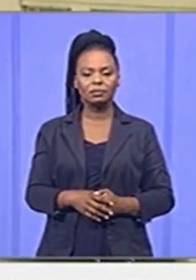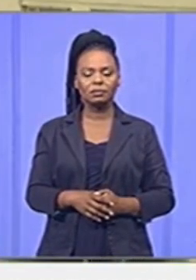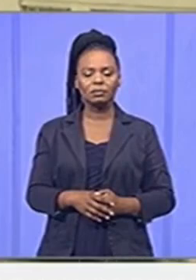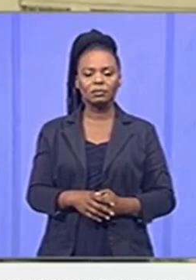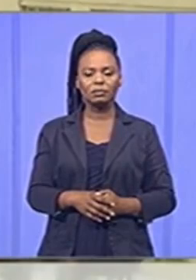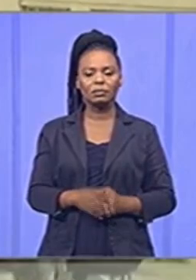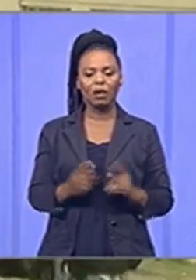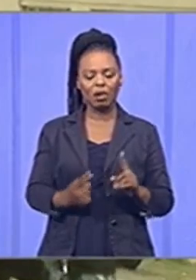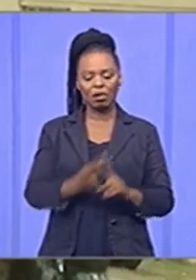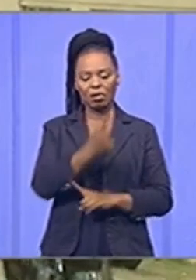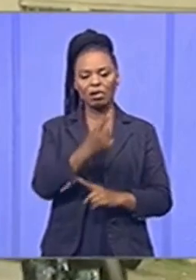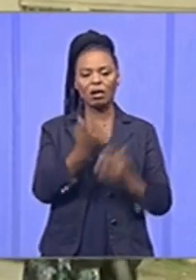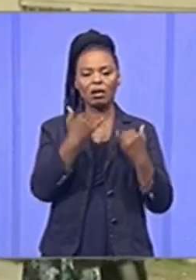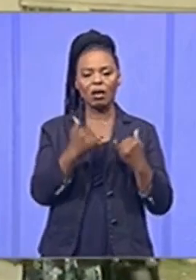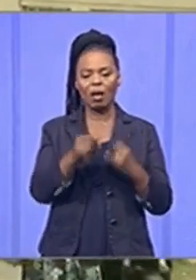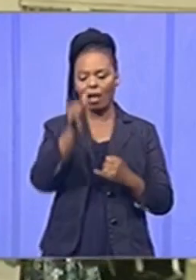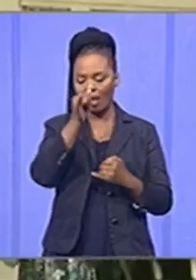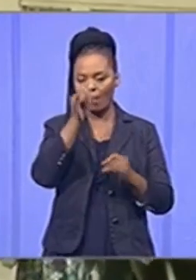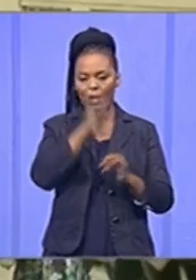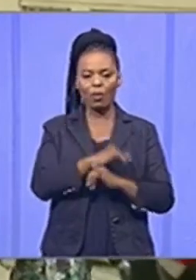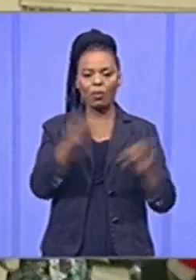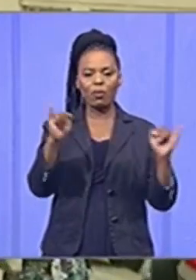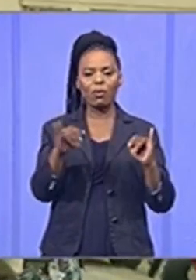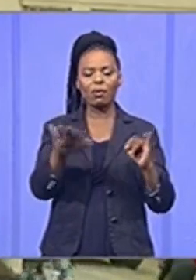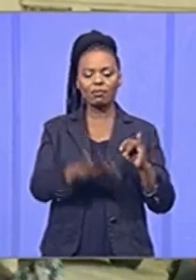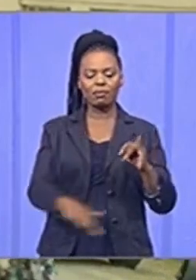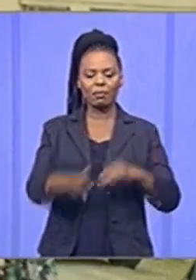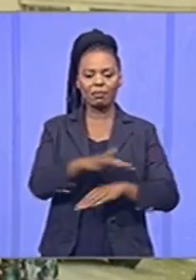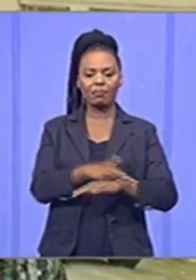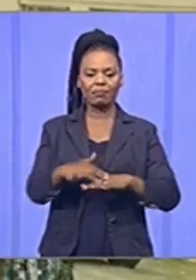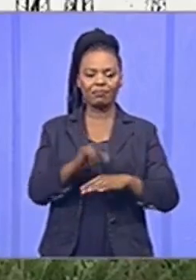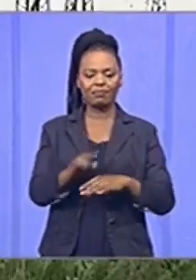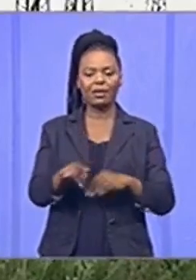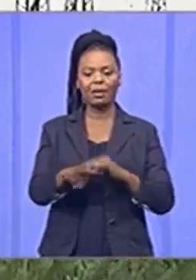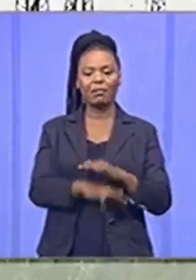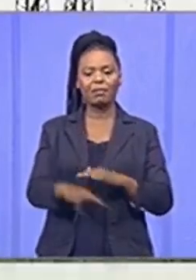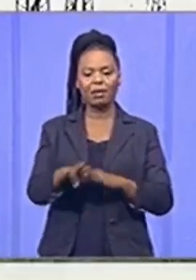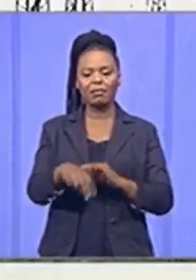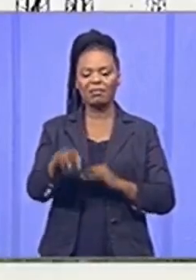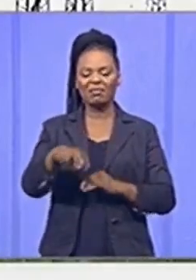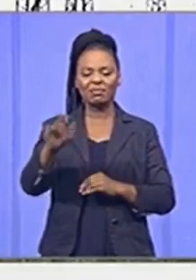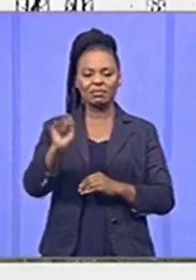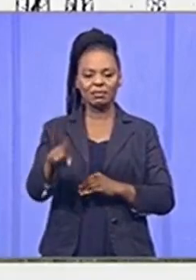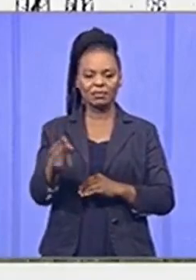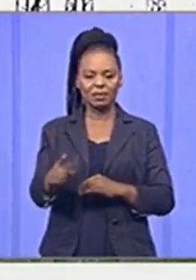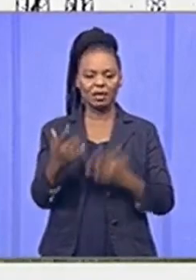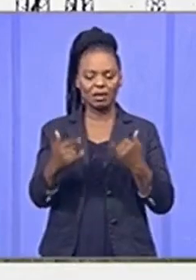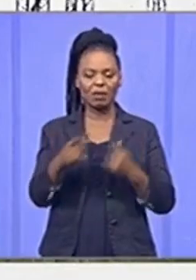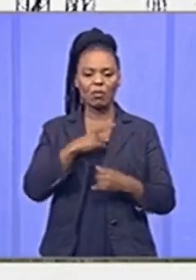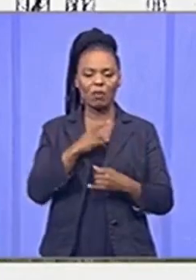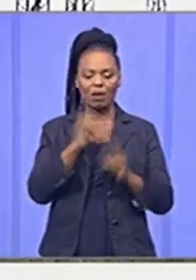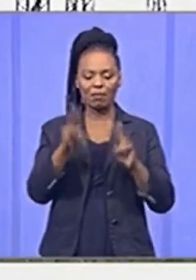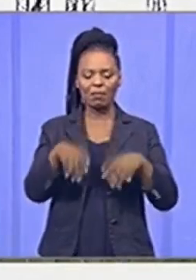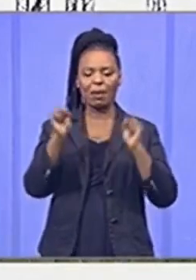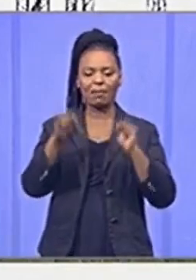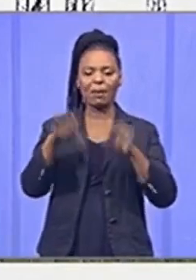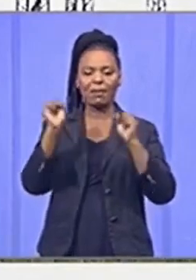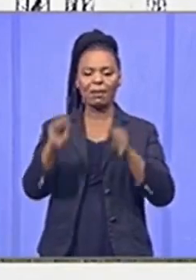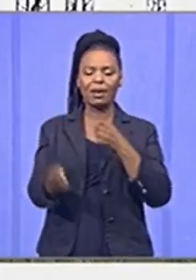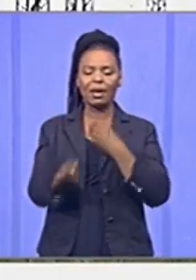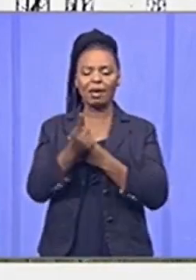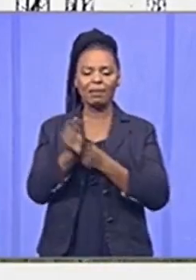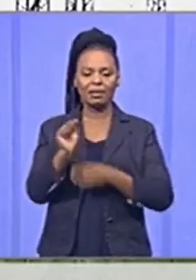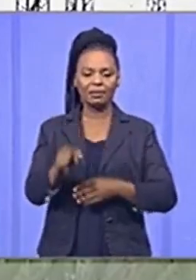Ditlolo tsa molao di ntse di eketseha dipolasing mme maemo a ampefatswa ke ho kgaowa kgafetsa ha phepelo